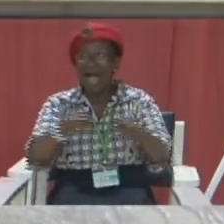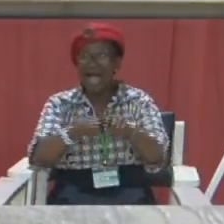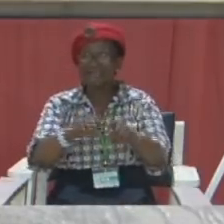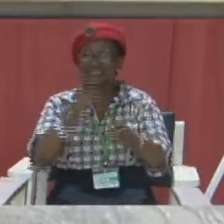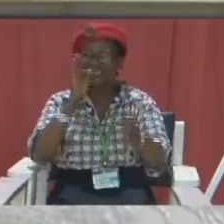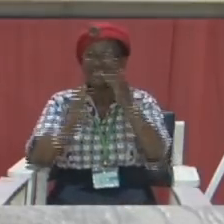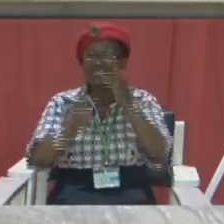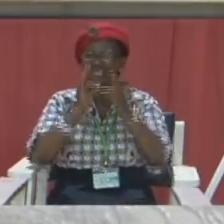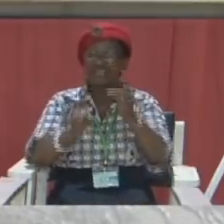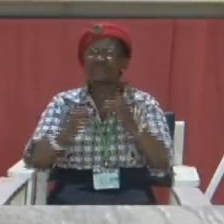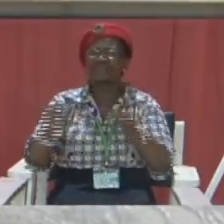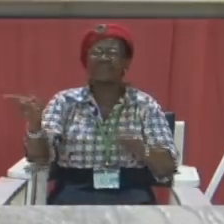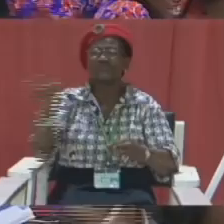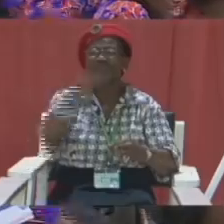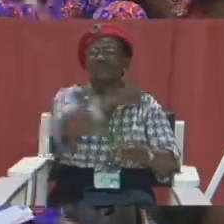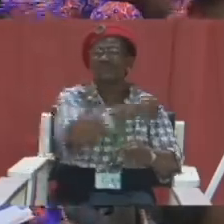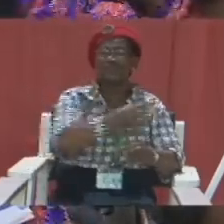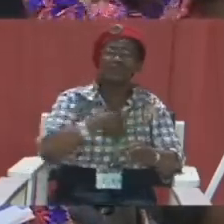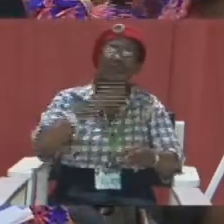God, we